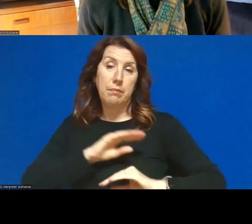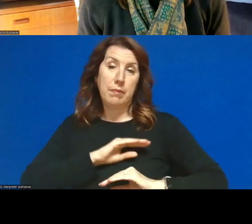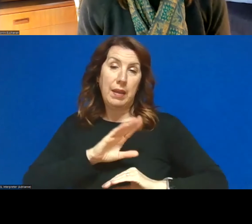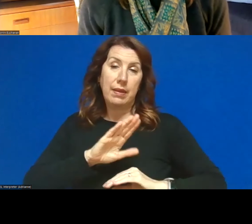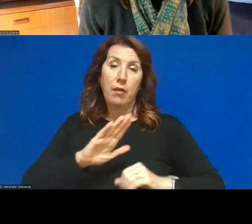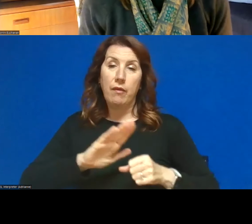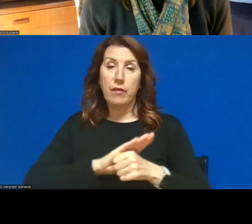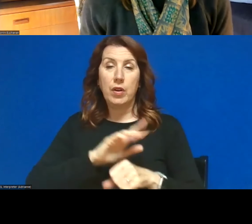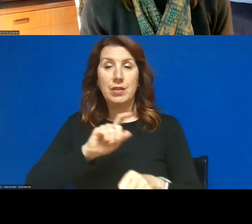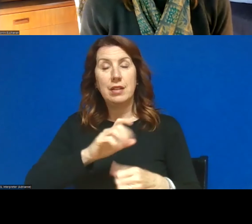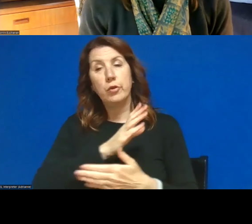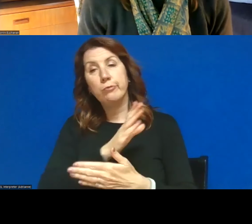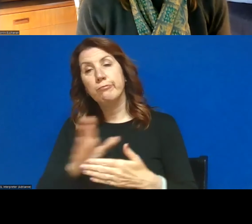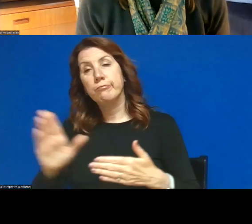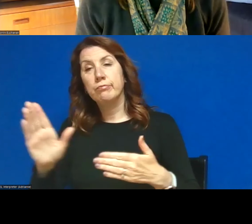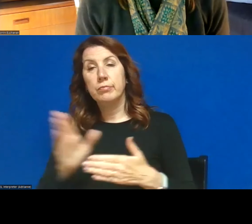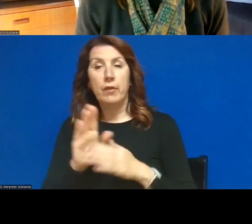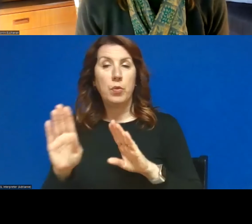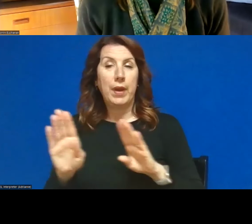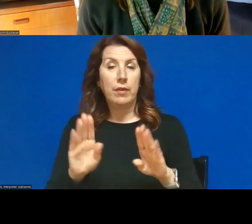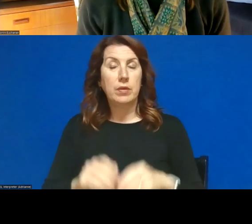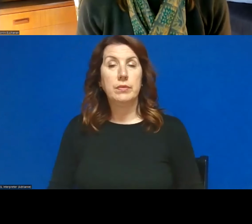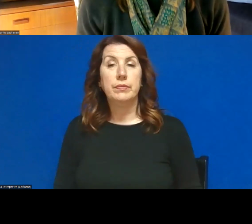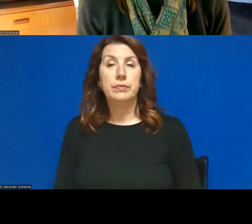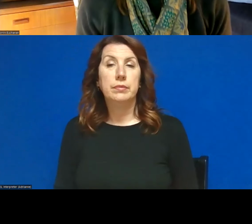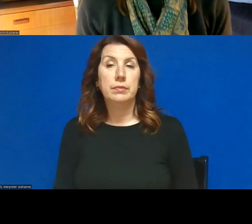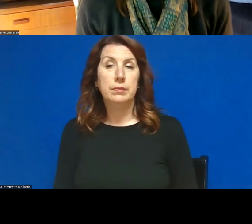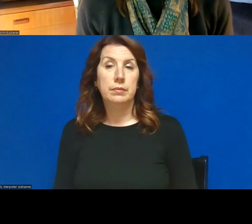across the behavioral spectrum. Next slide.